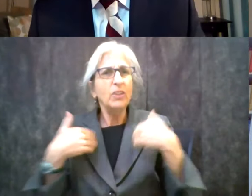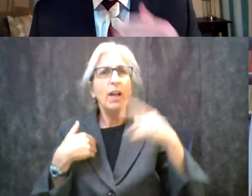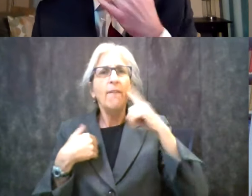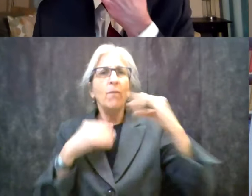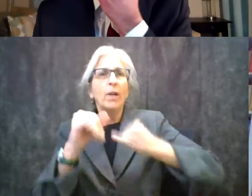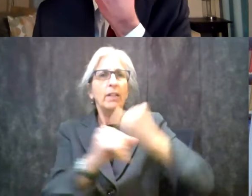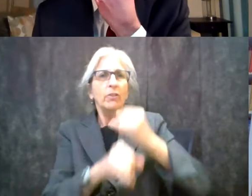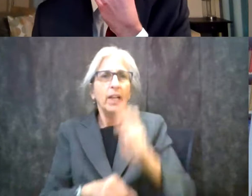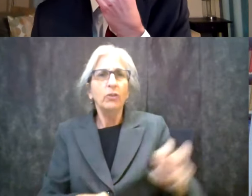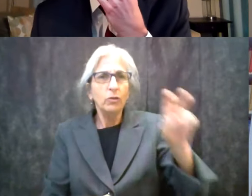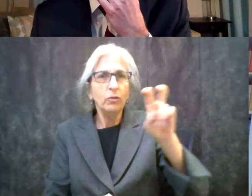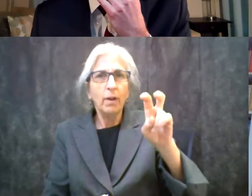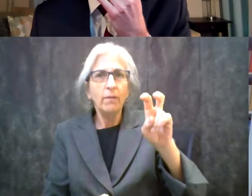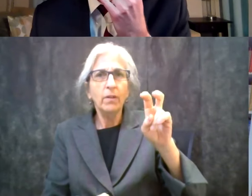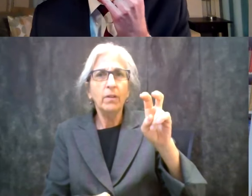that.